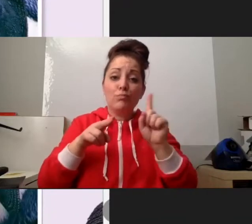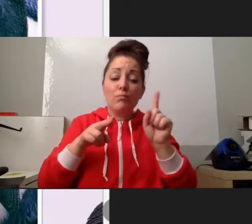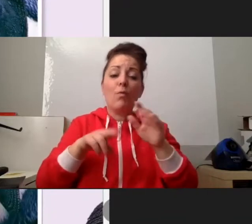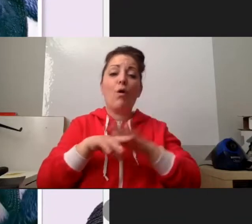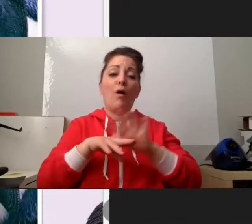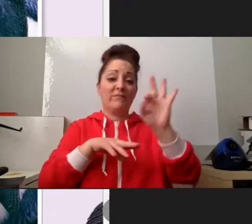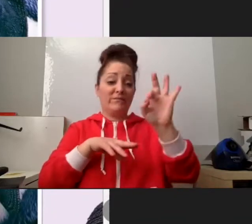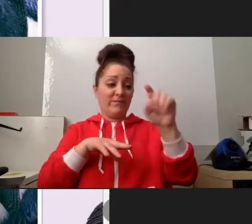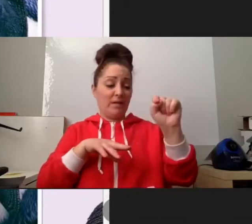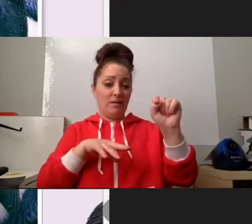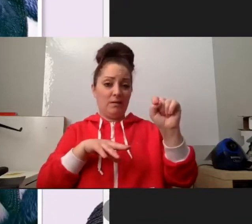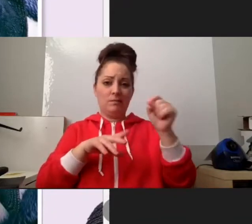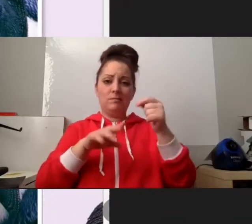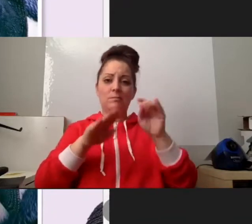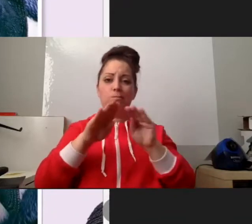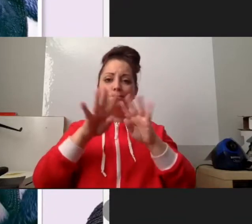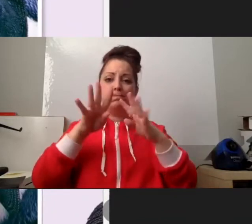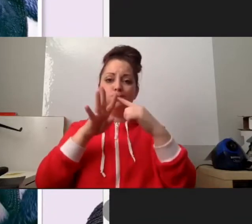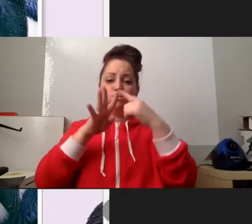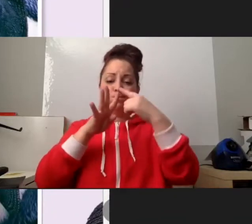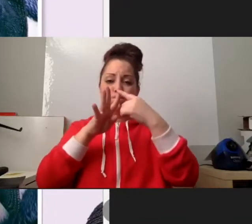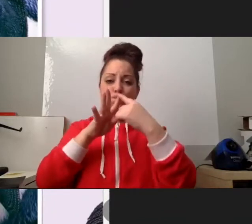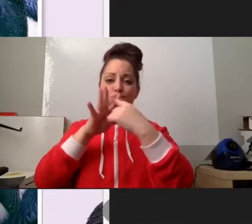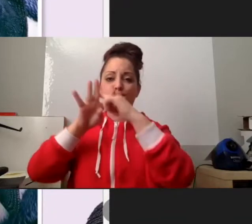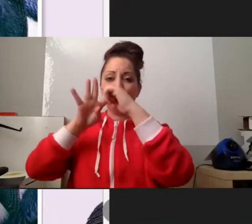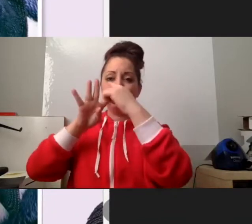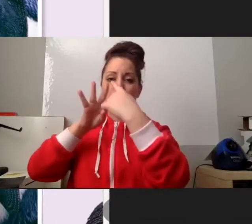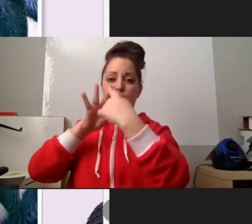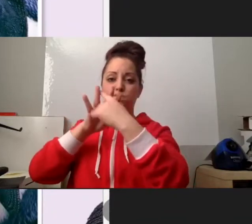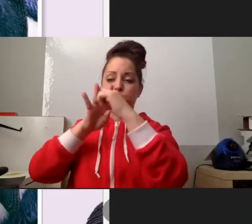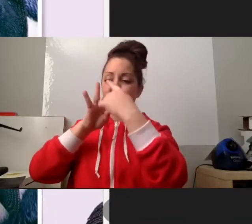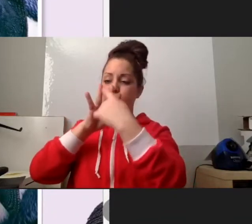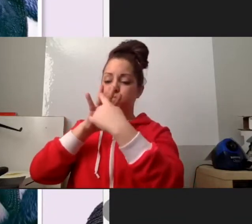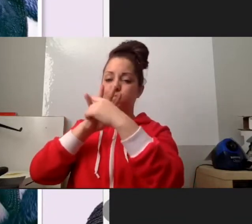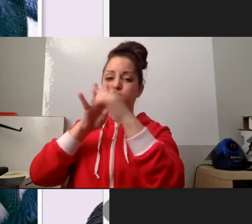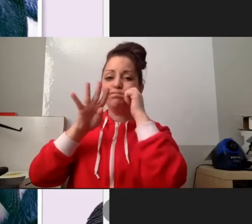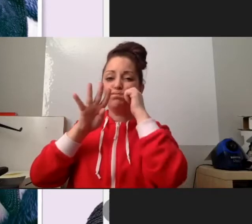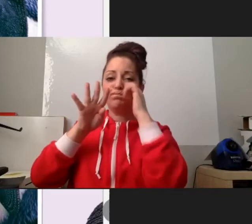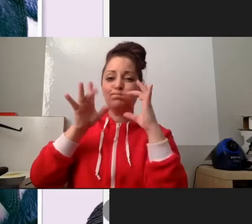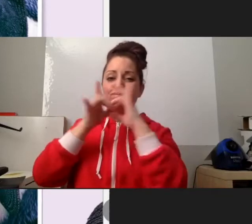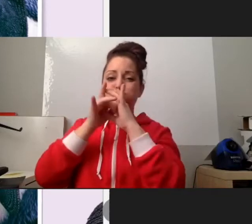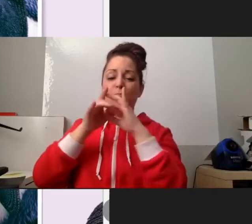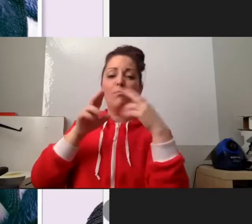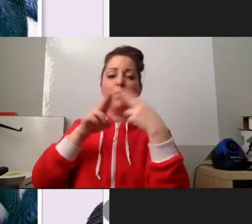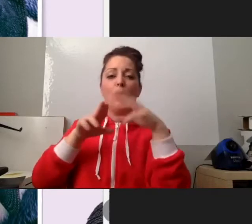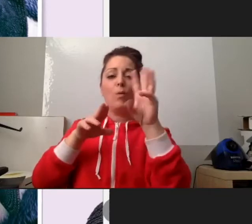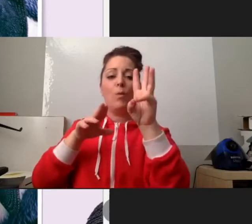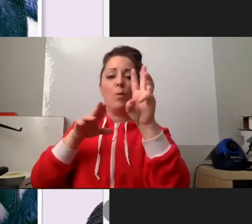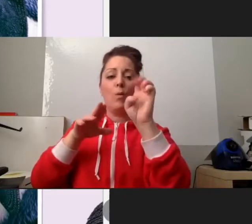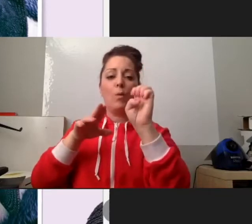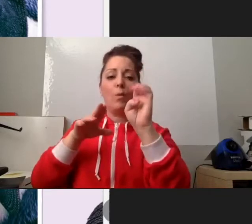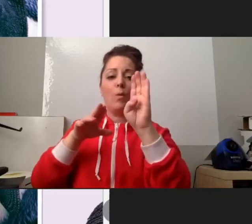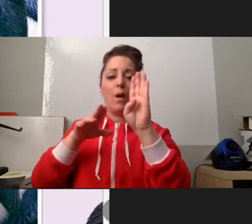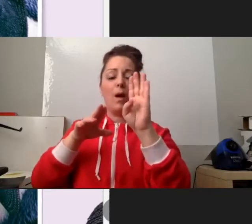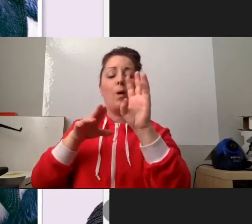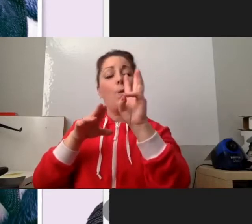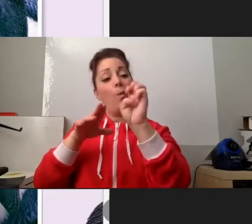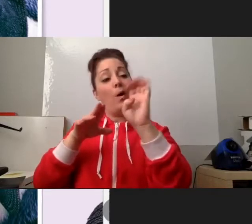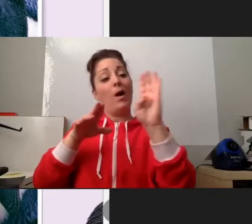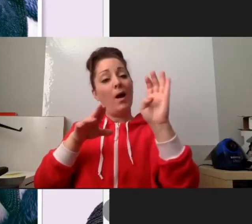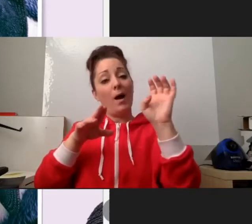egg onto his feet, his webbed feet.